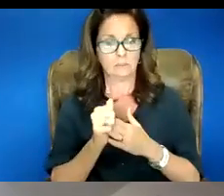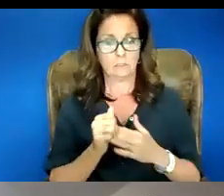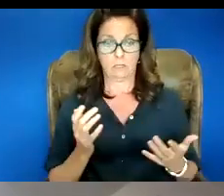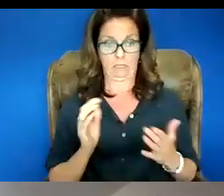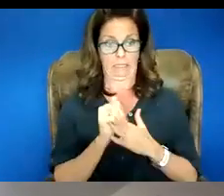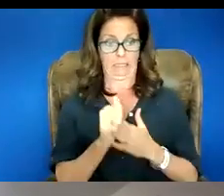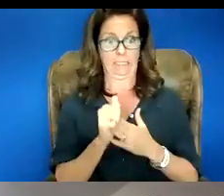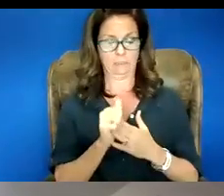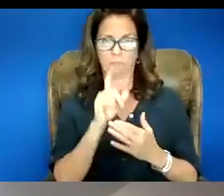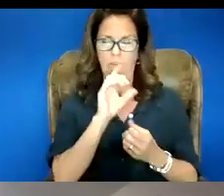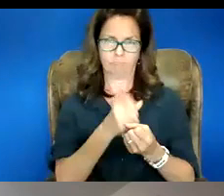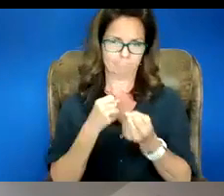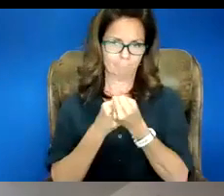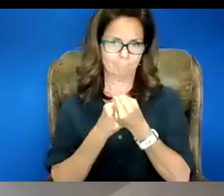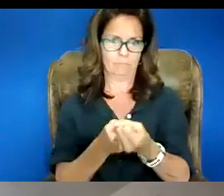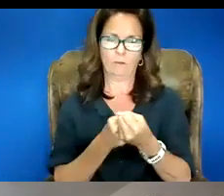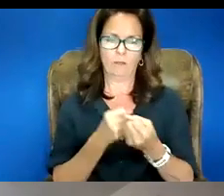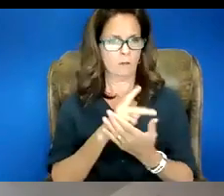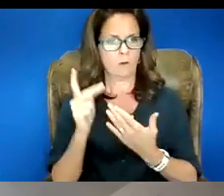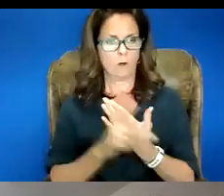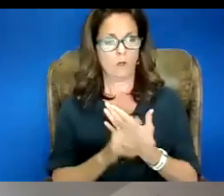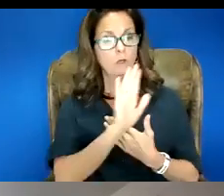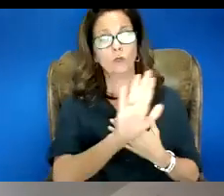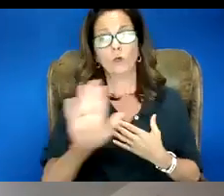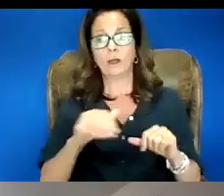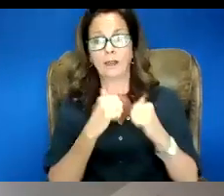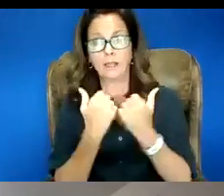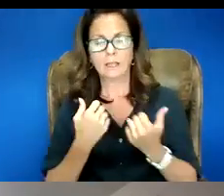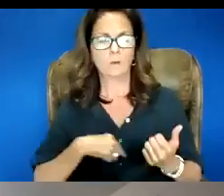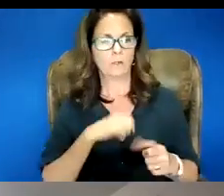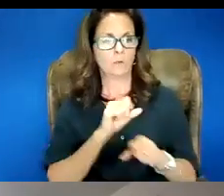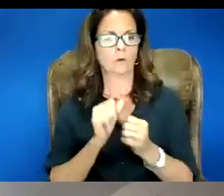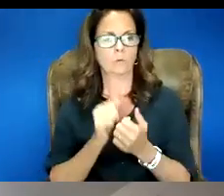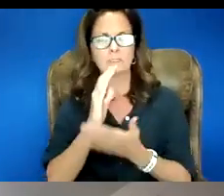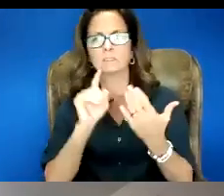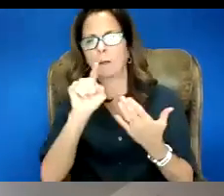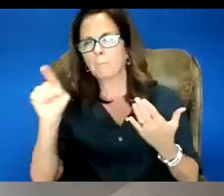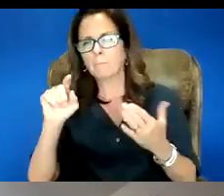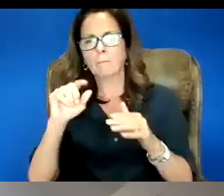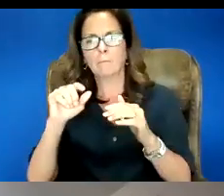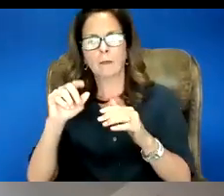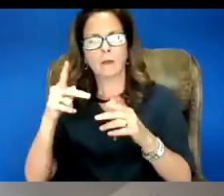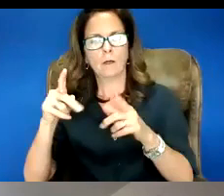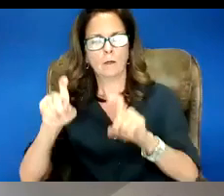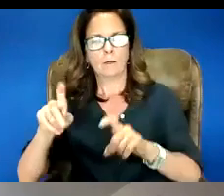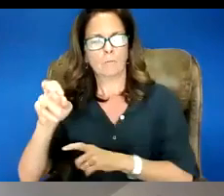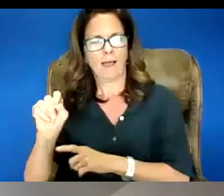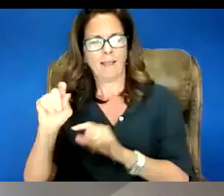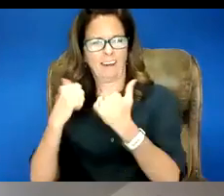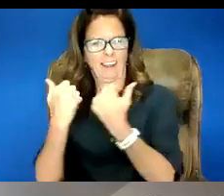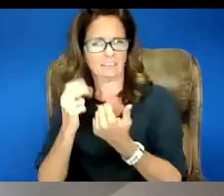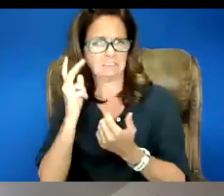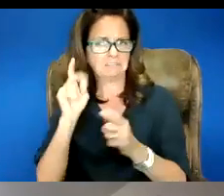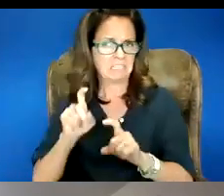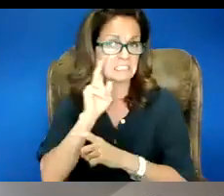program. In your agencies, we worked with some pilot agencies, and some of them really went to great